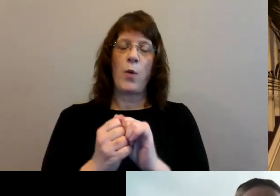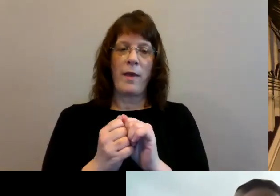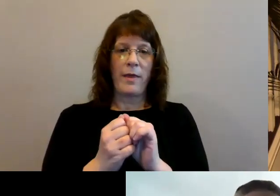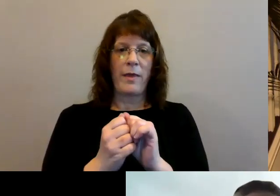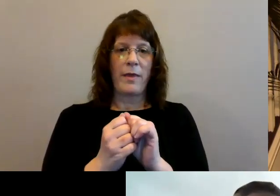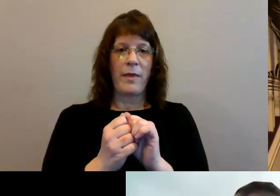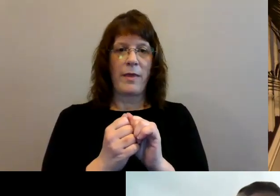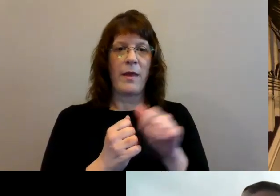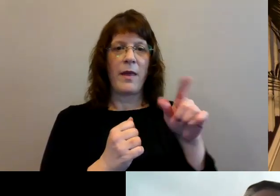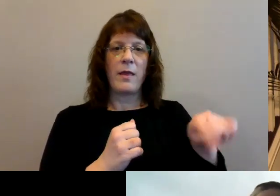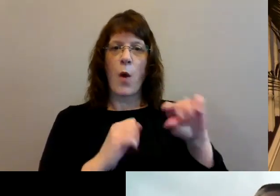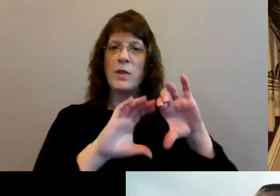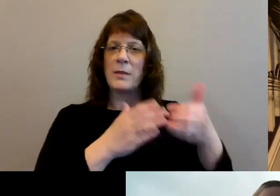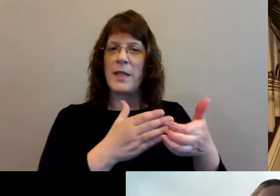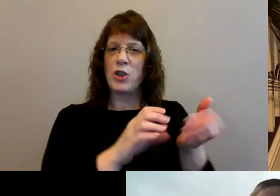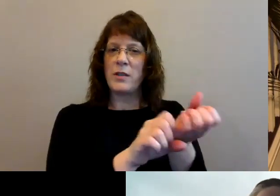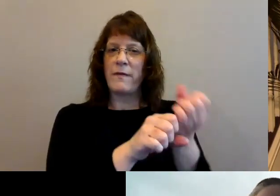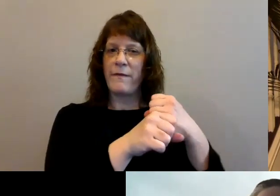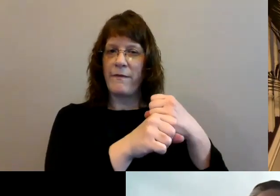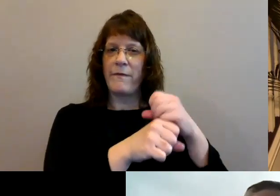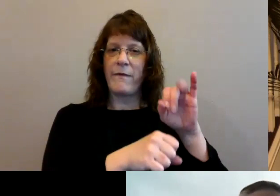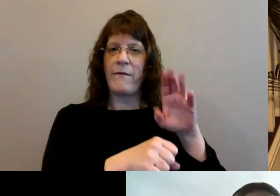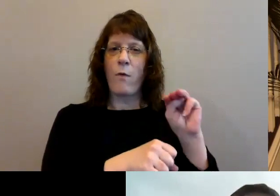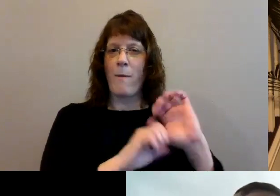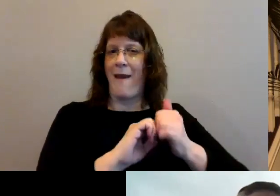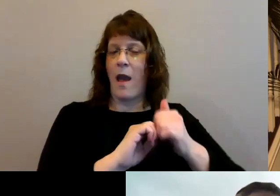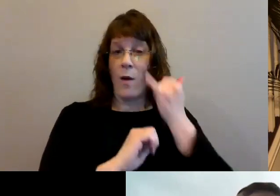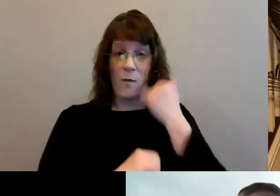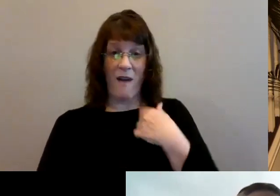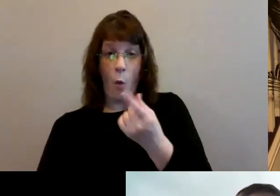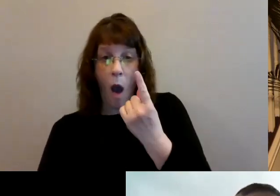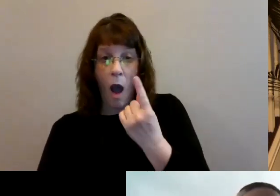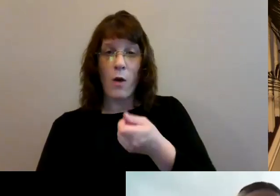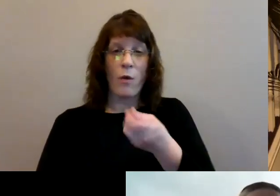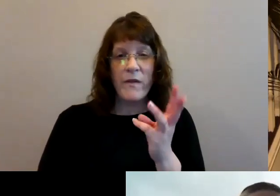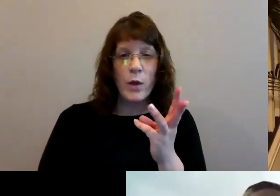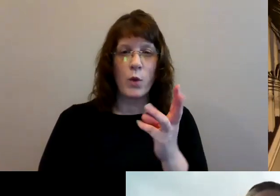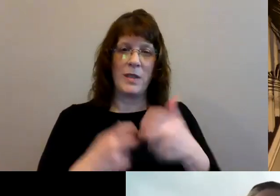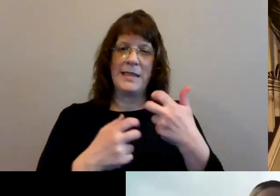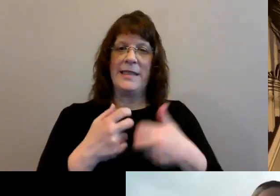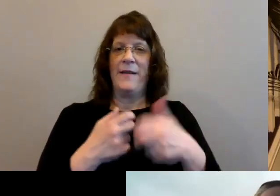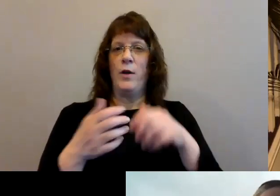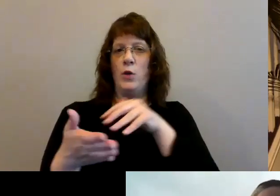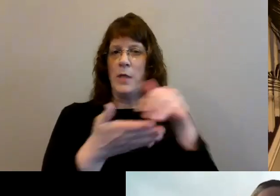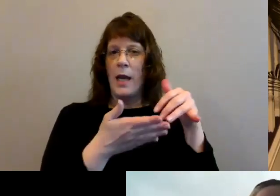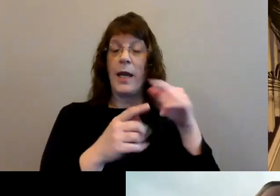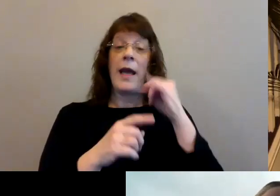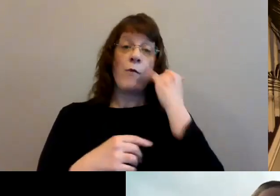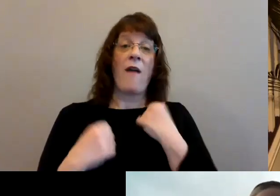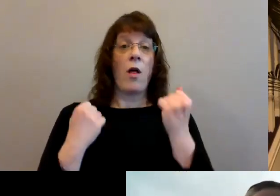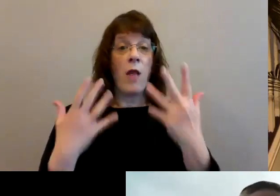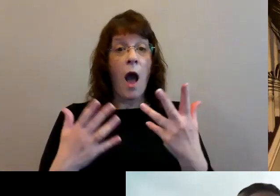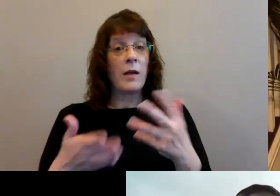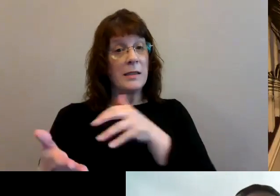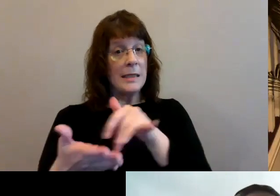of these species. So if you have only one or a few, it's kind of hard to study, but if you have a lot, then you can study that process over and over